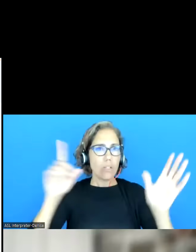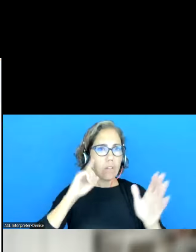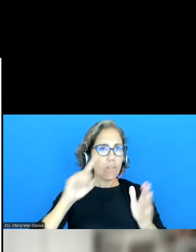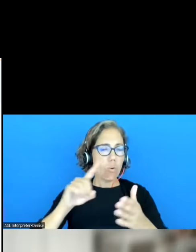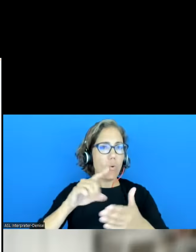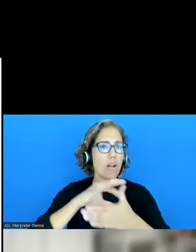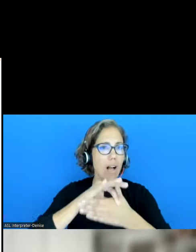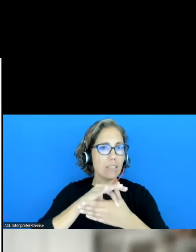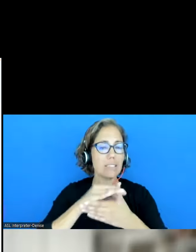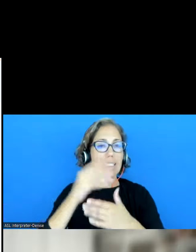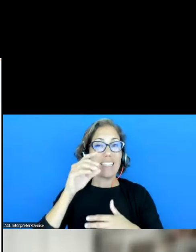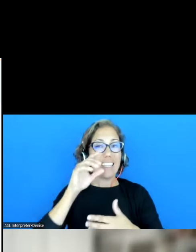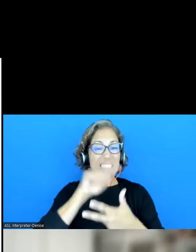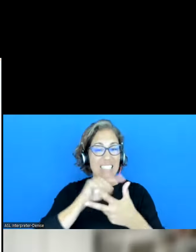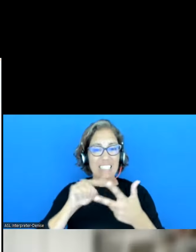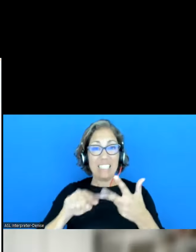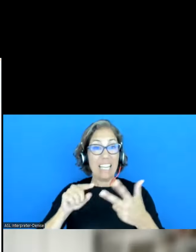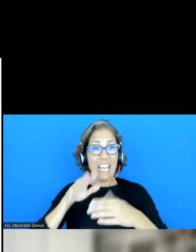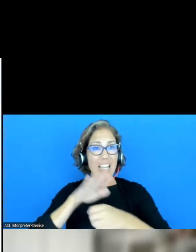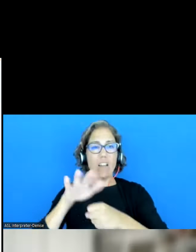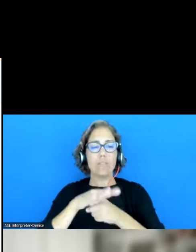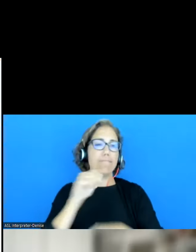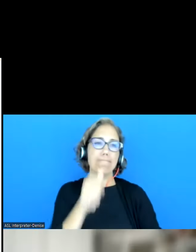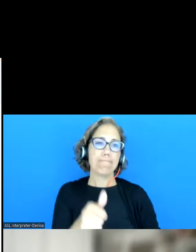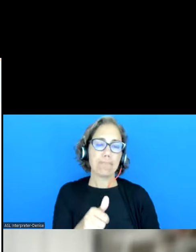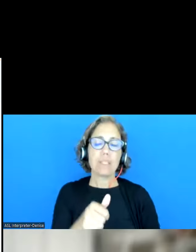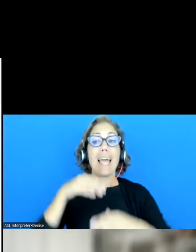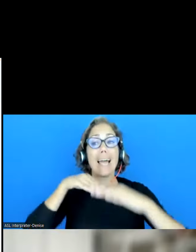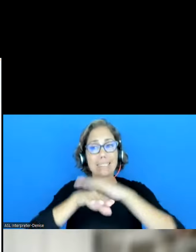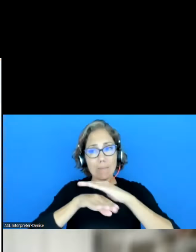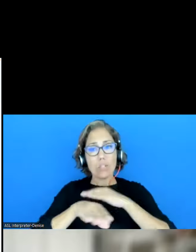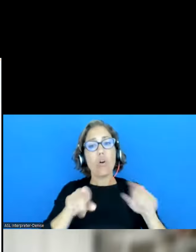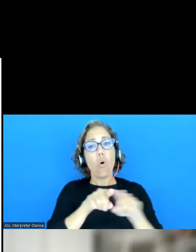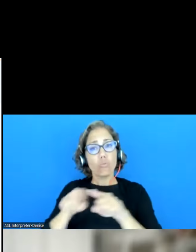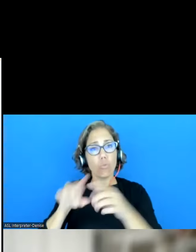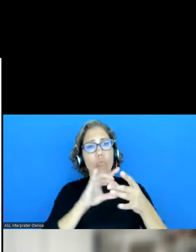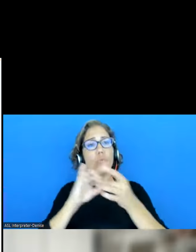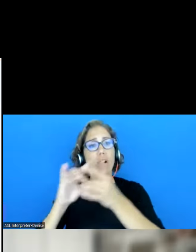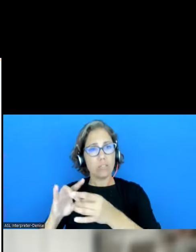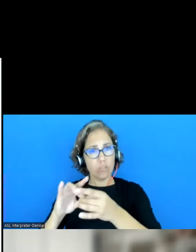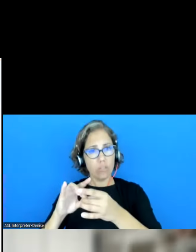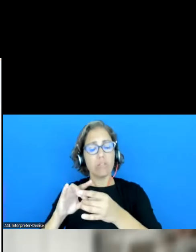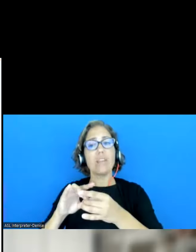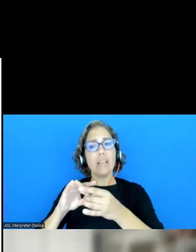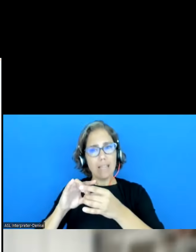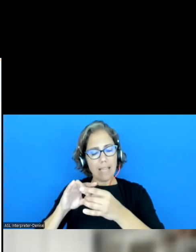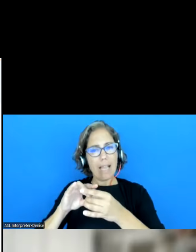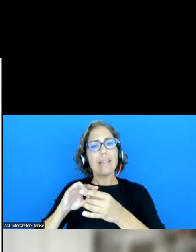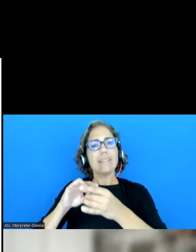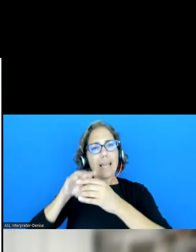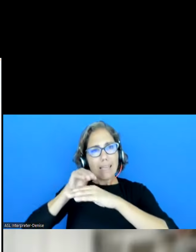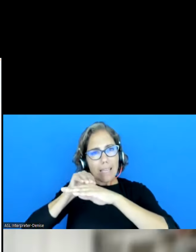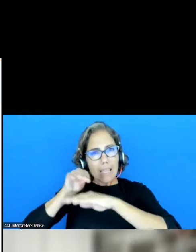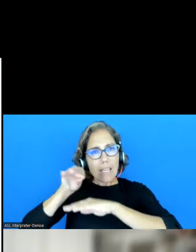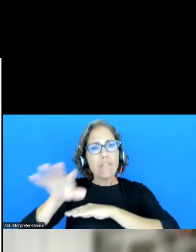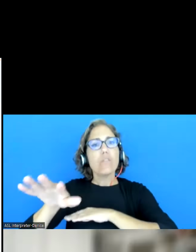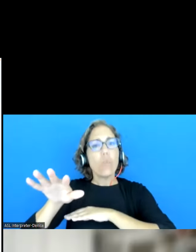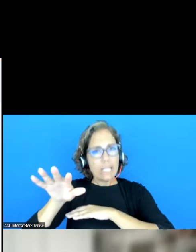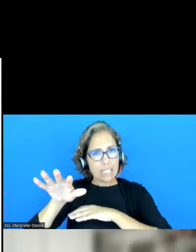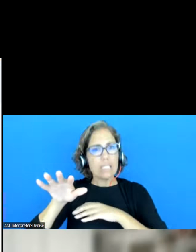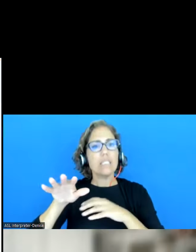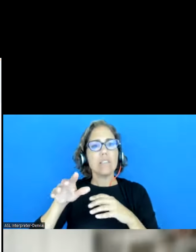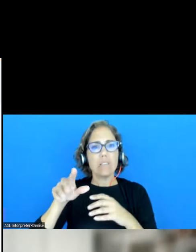not enough. Accessibility is also related to influencing others. The